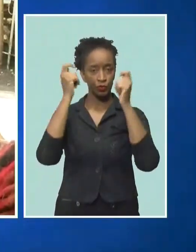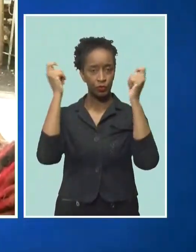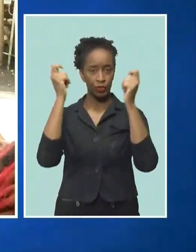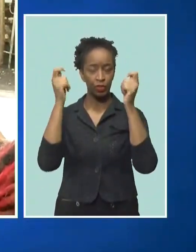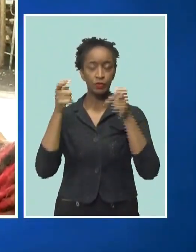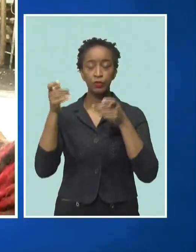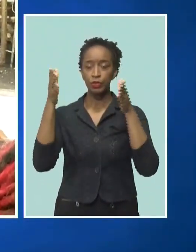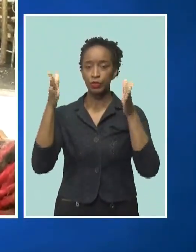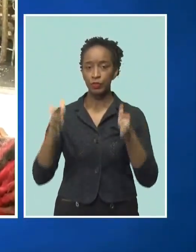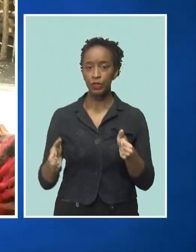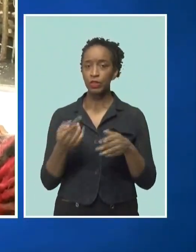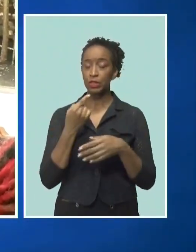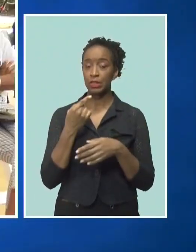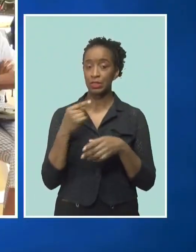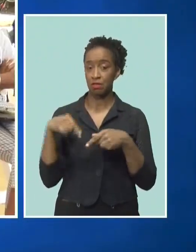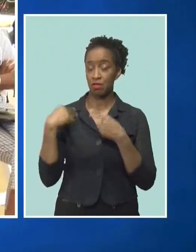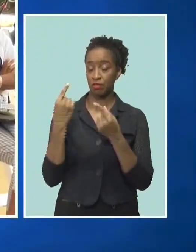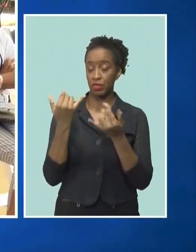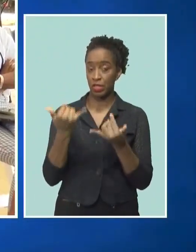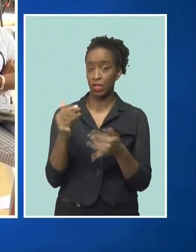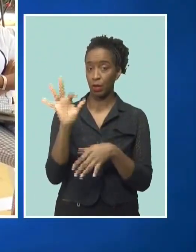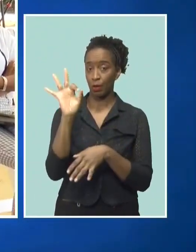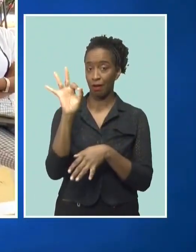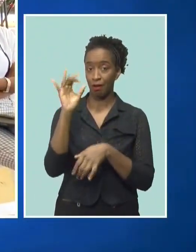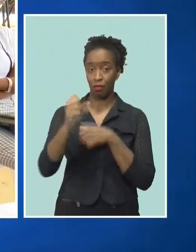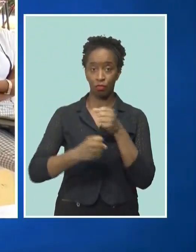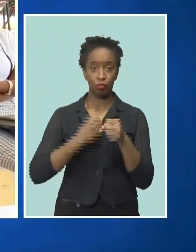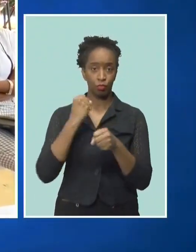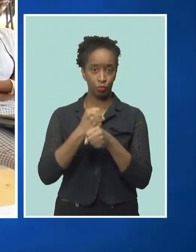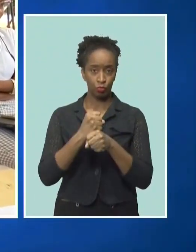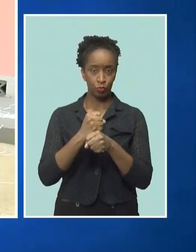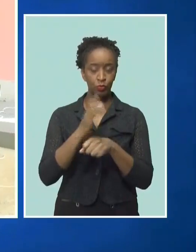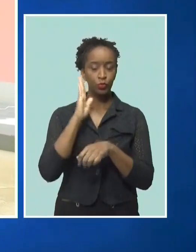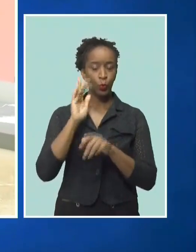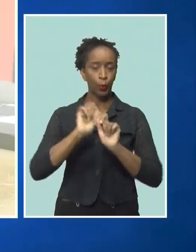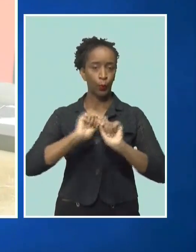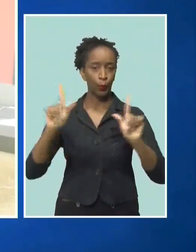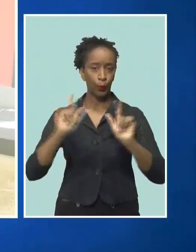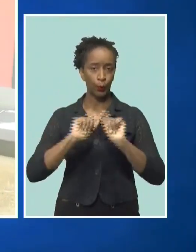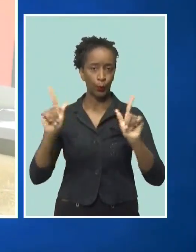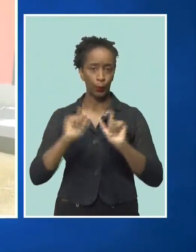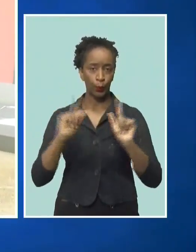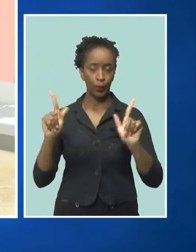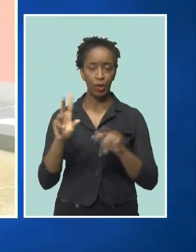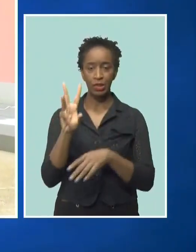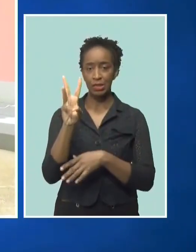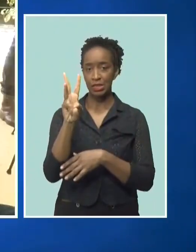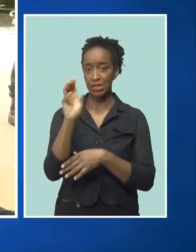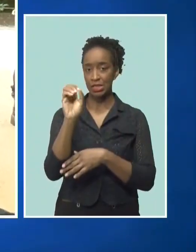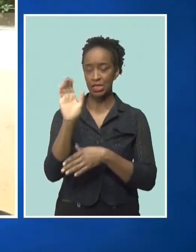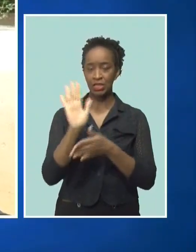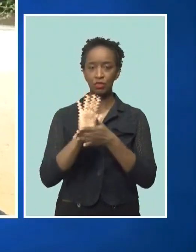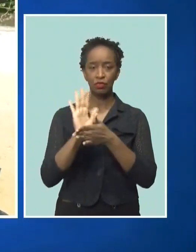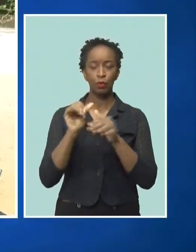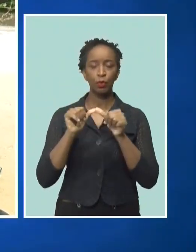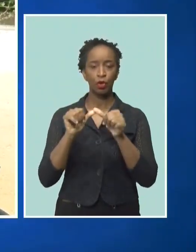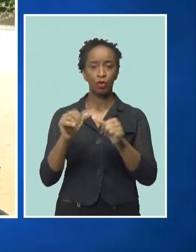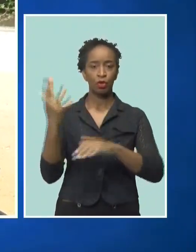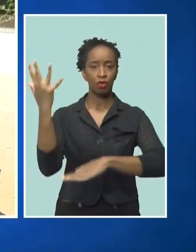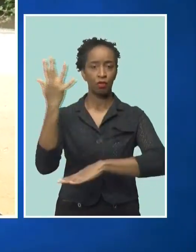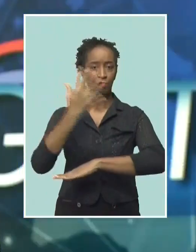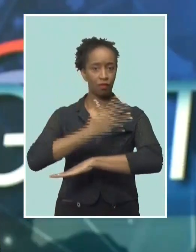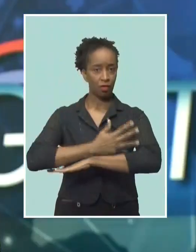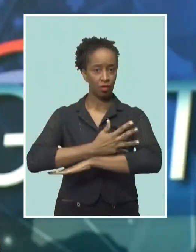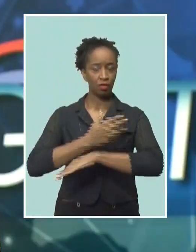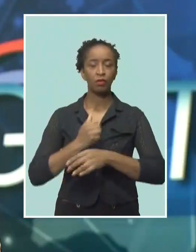is celebrating its 9th edition with a lineup of 60 films to be shown over 5 incredible days across 8